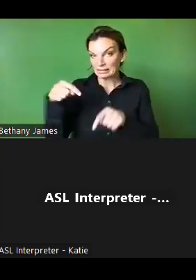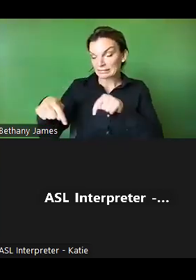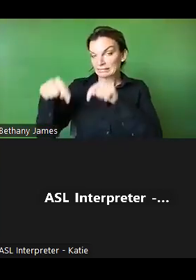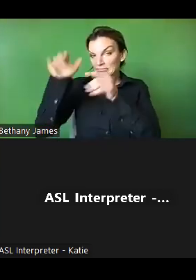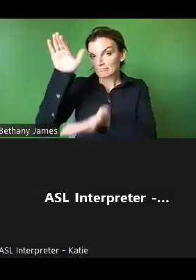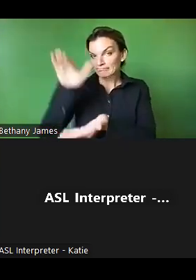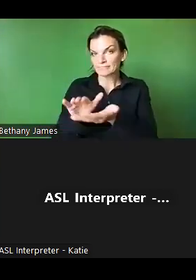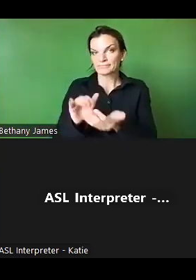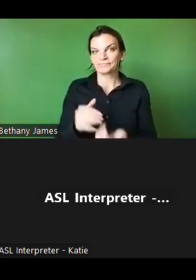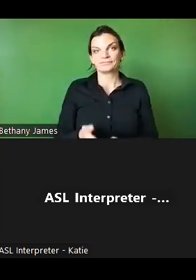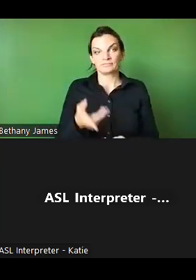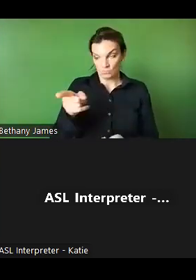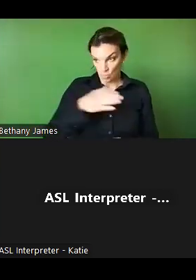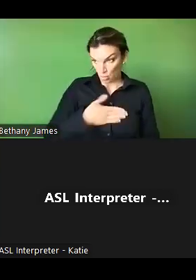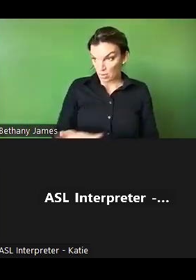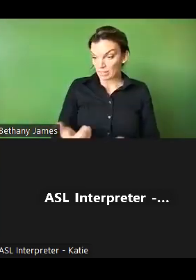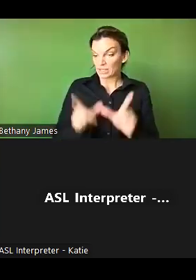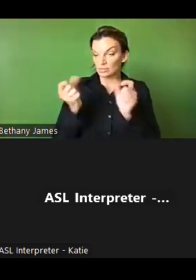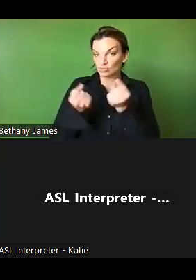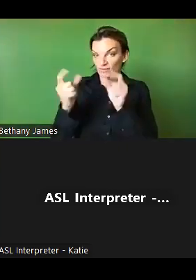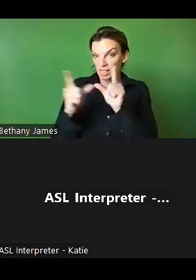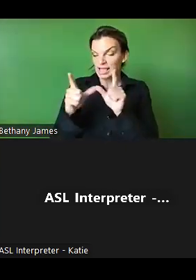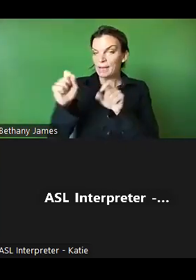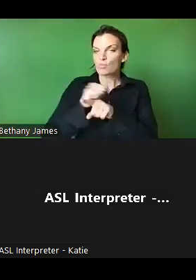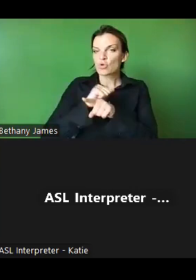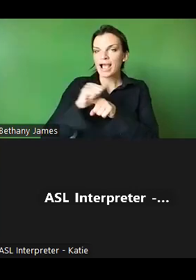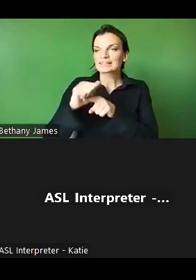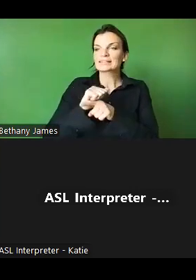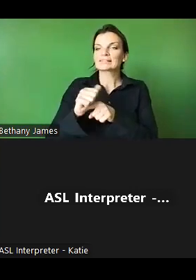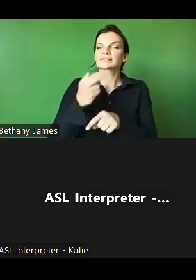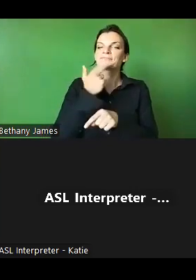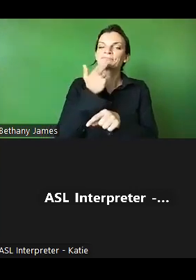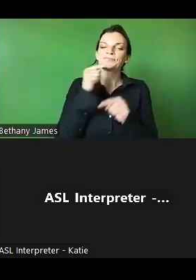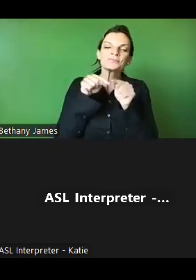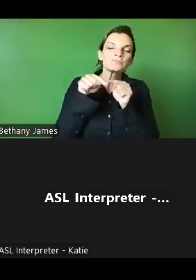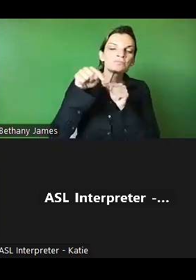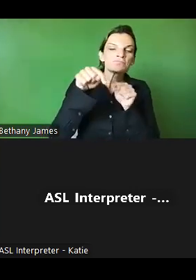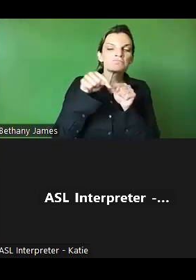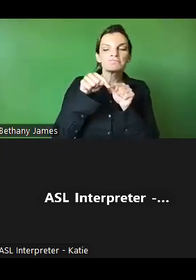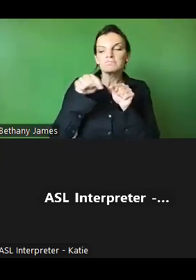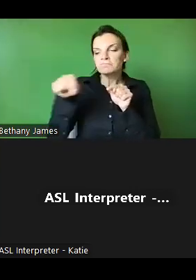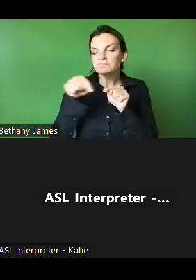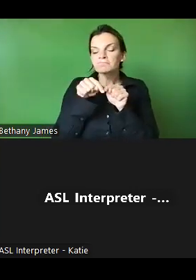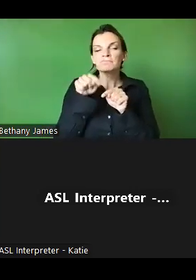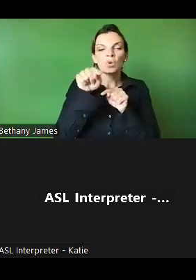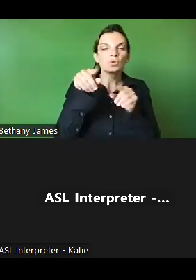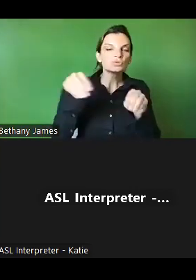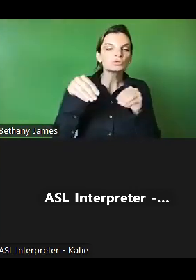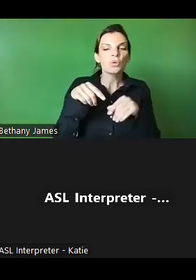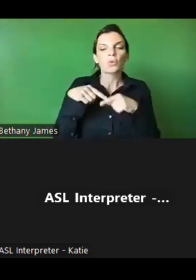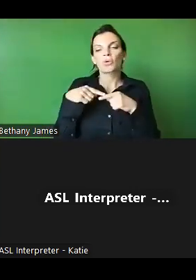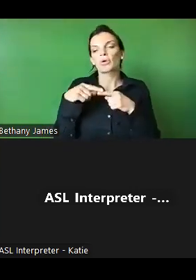you have a driver's license, practice driving down the block or driving to the grocery store or coming